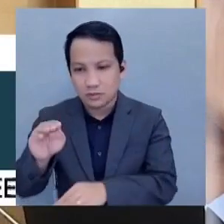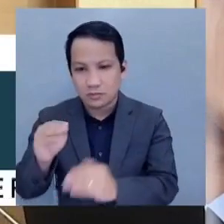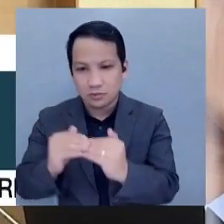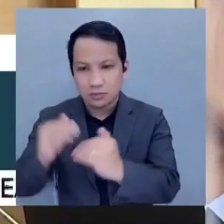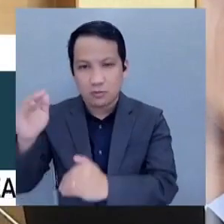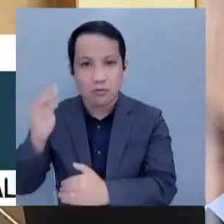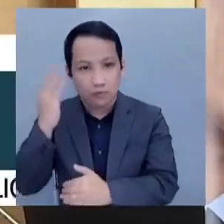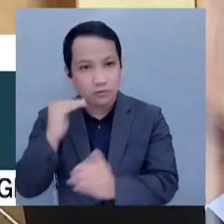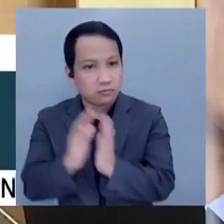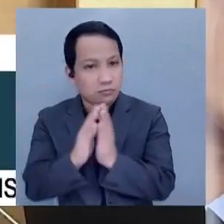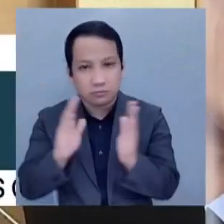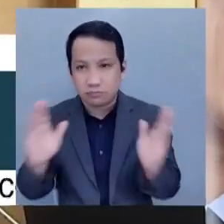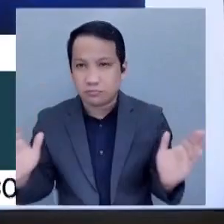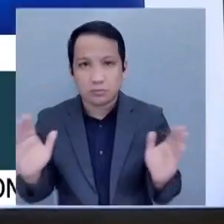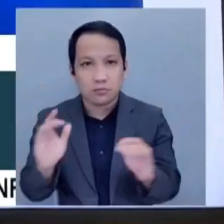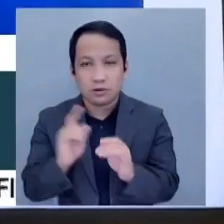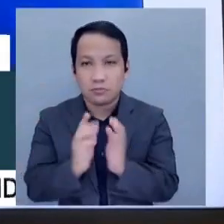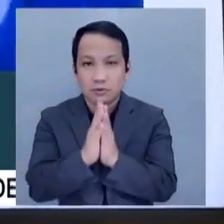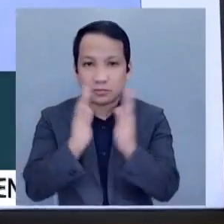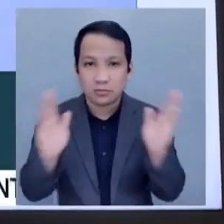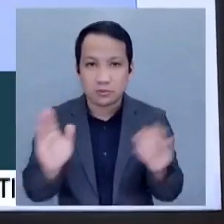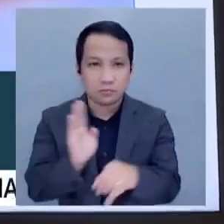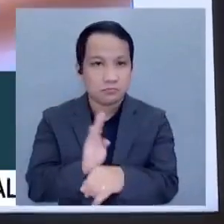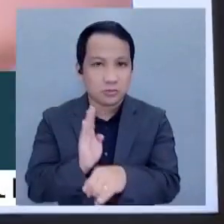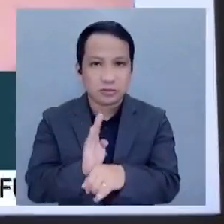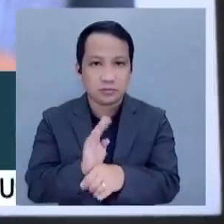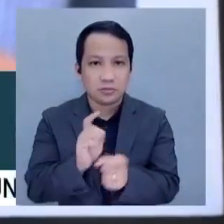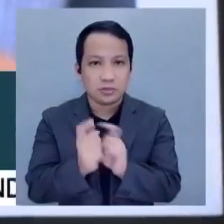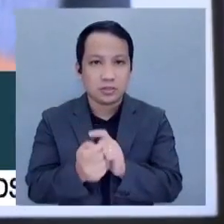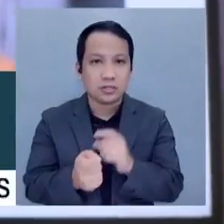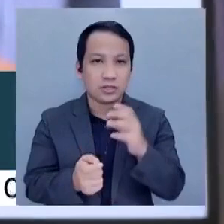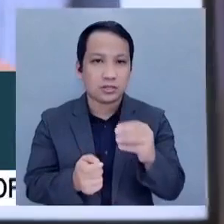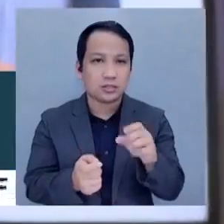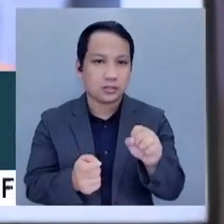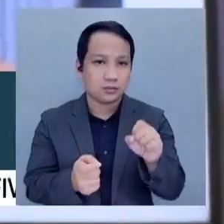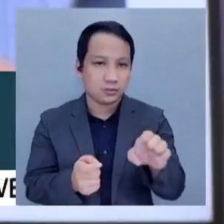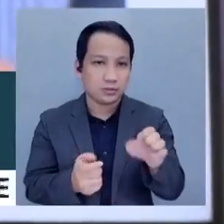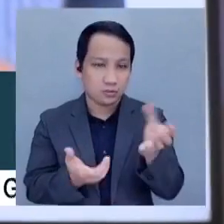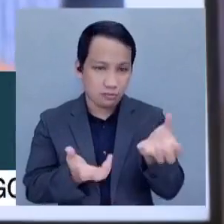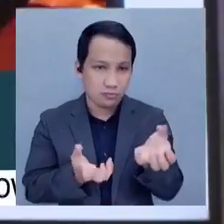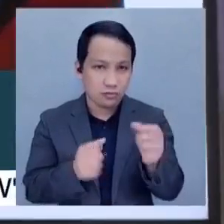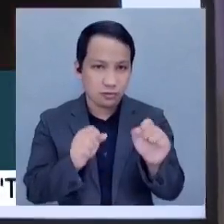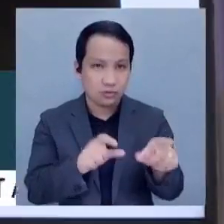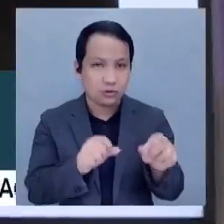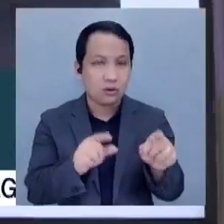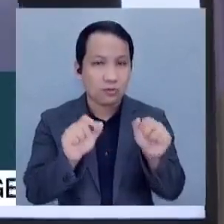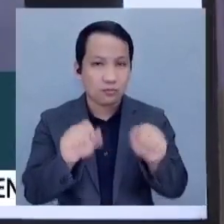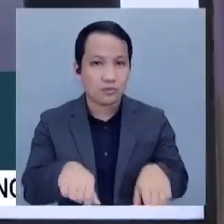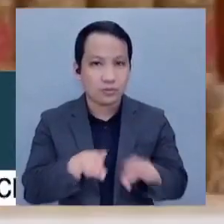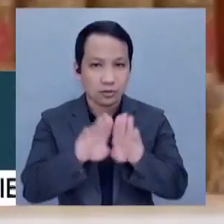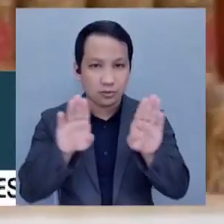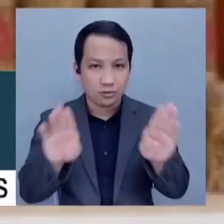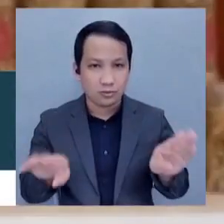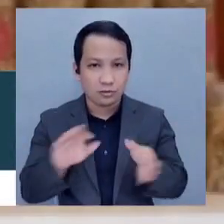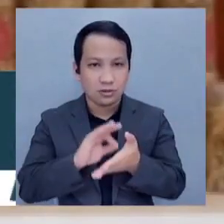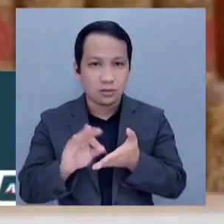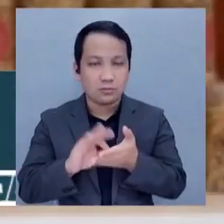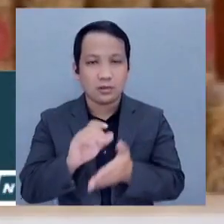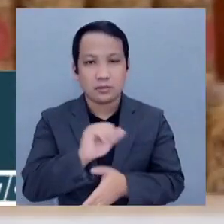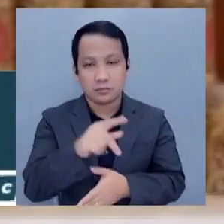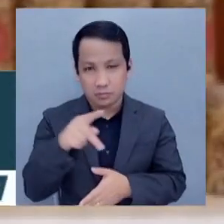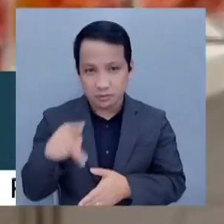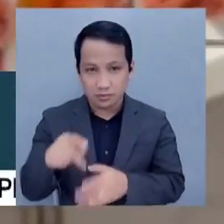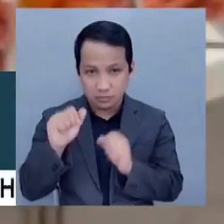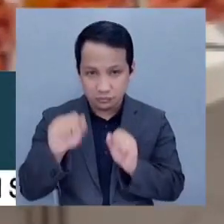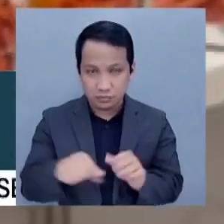medium business become a large business. SMEs or anyone who wants to sell goods can open a business account on the app where they can showcase